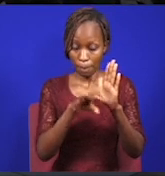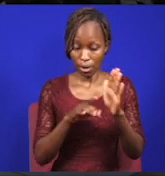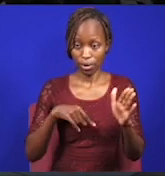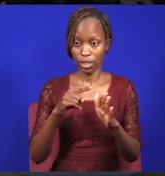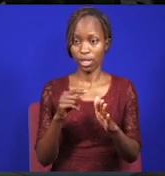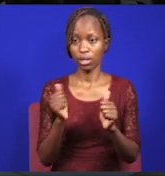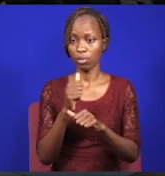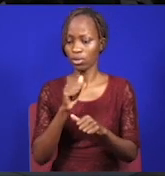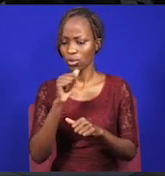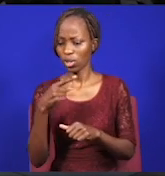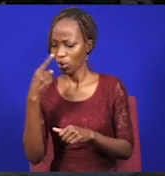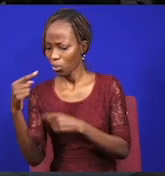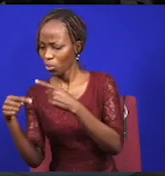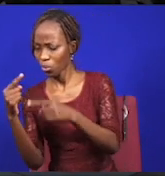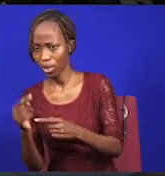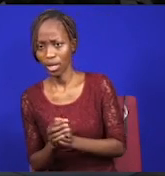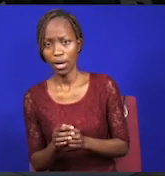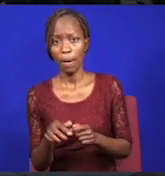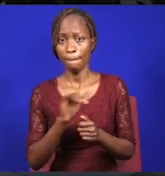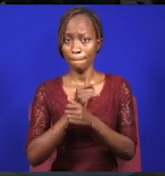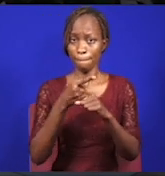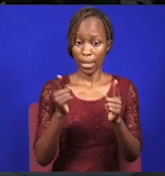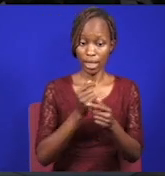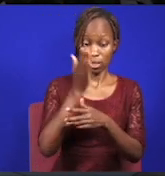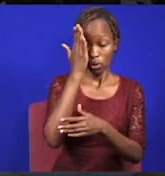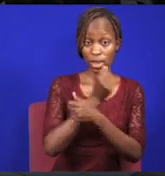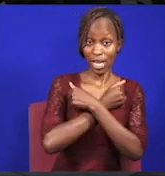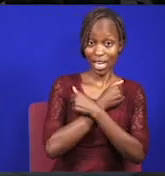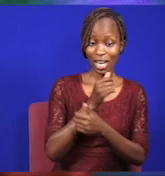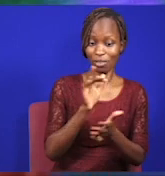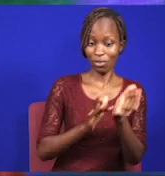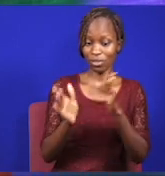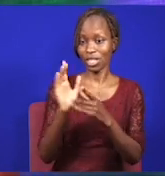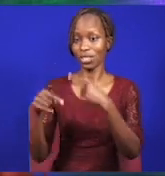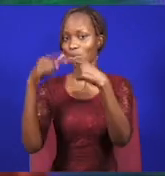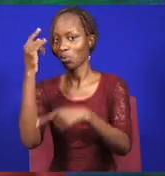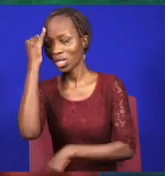won. The love of Christ won. Imagine that.